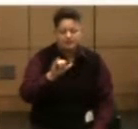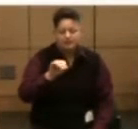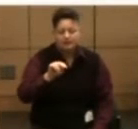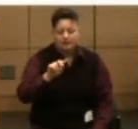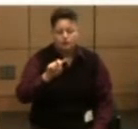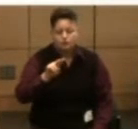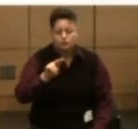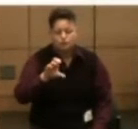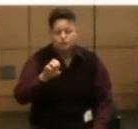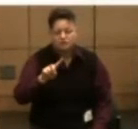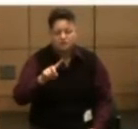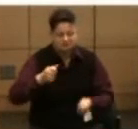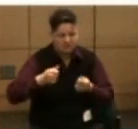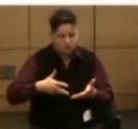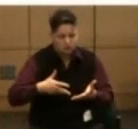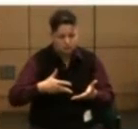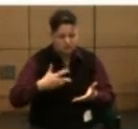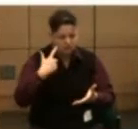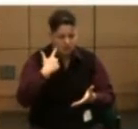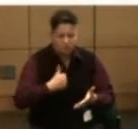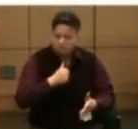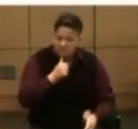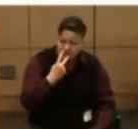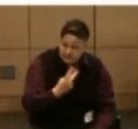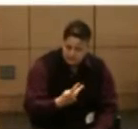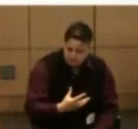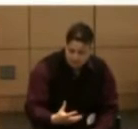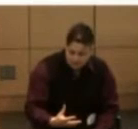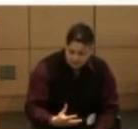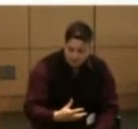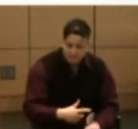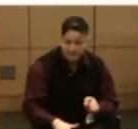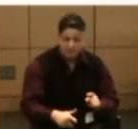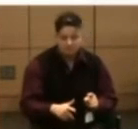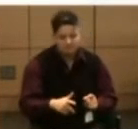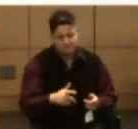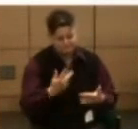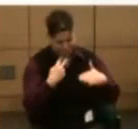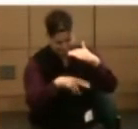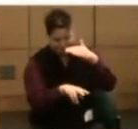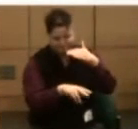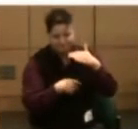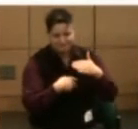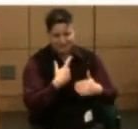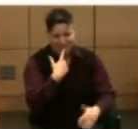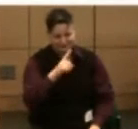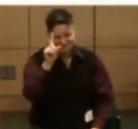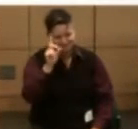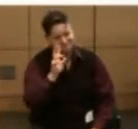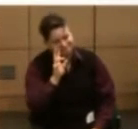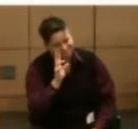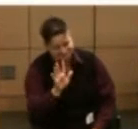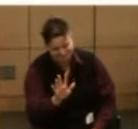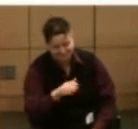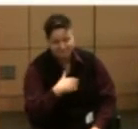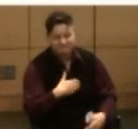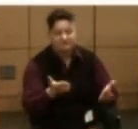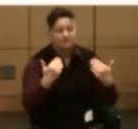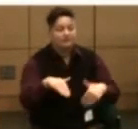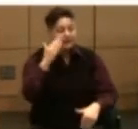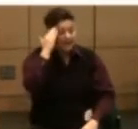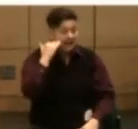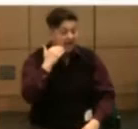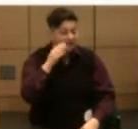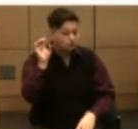think it's still early time yet to say that will be or will not be the case. Head trauma I mentioned before.